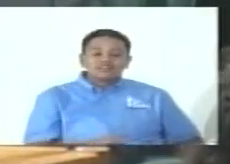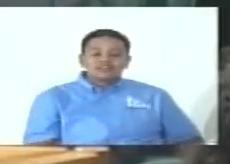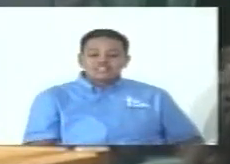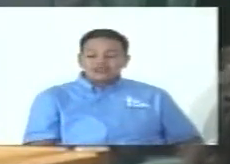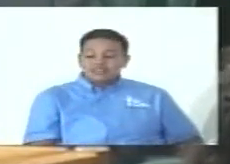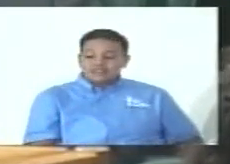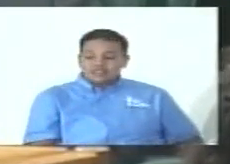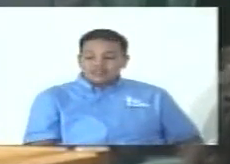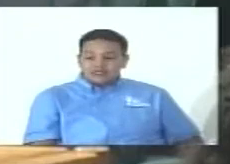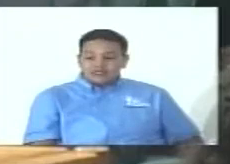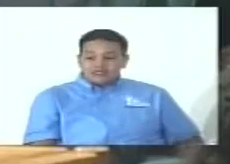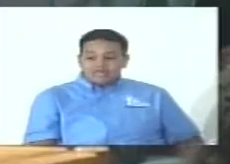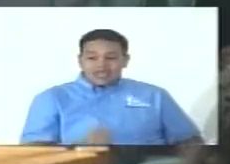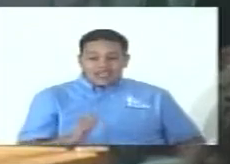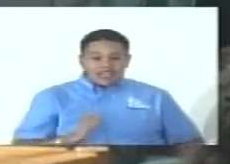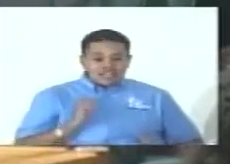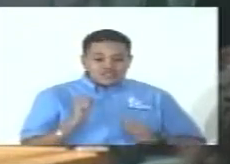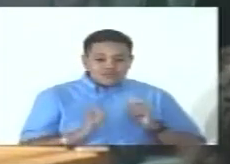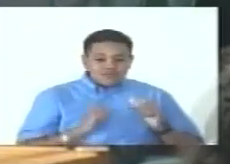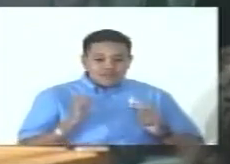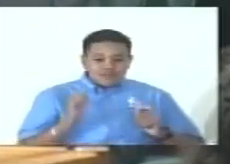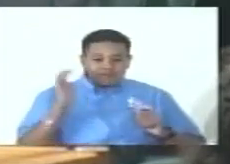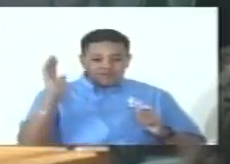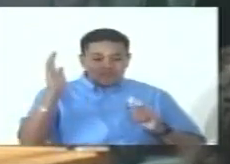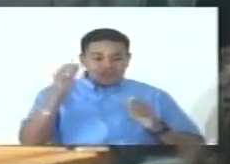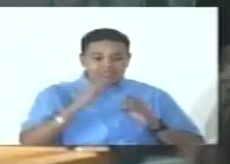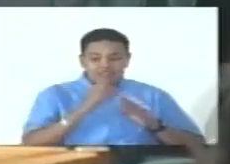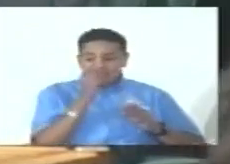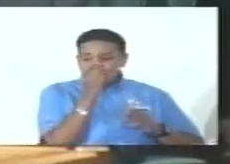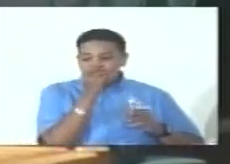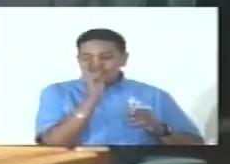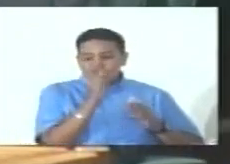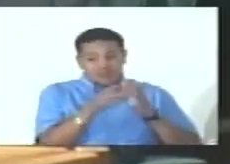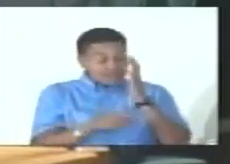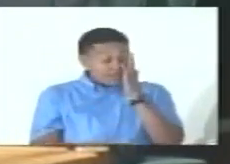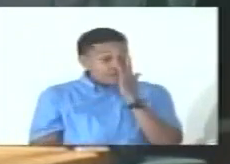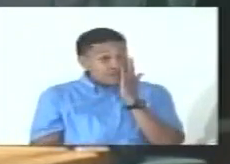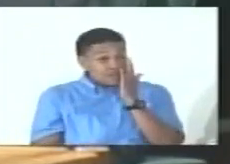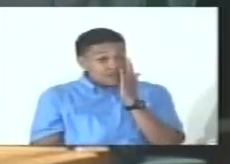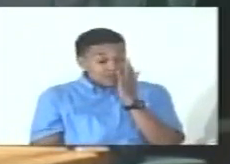It was an exuberant presentation in Ocho Rios Square from the president.